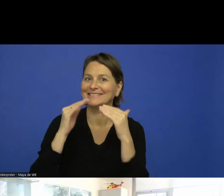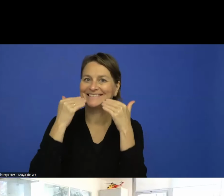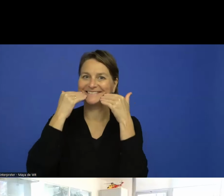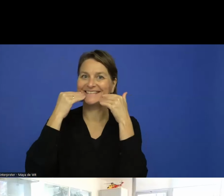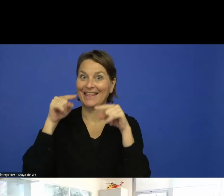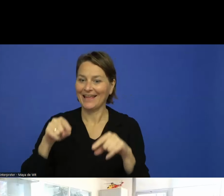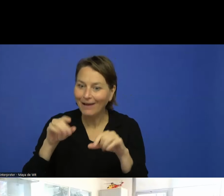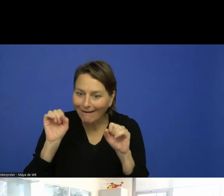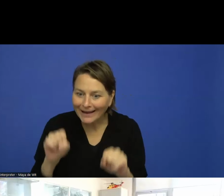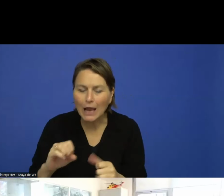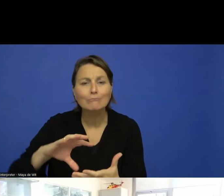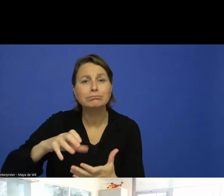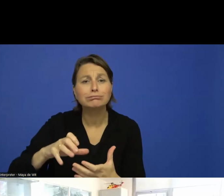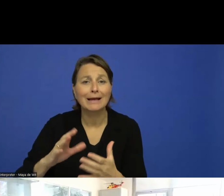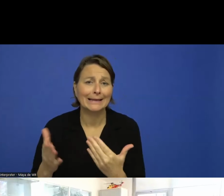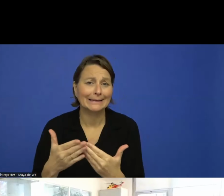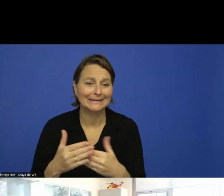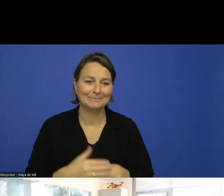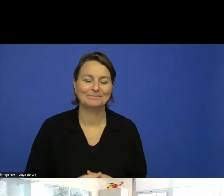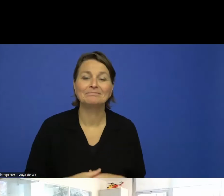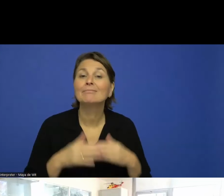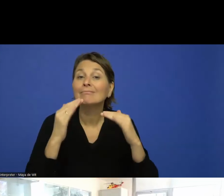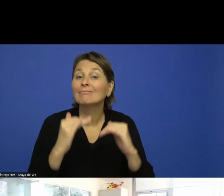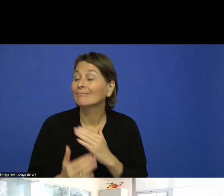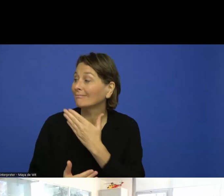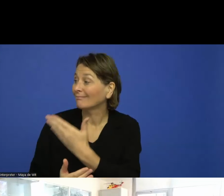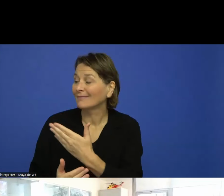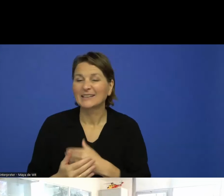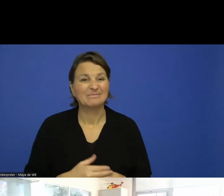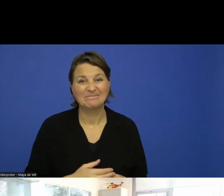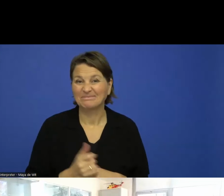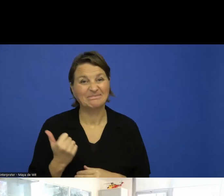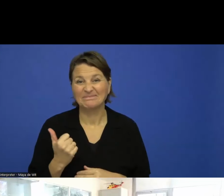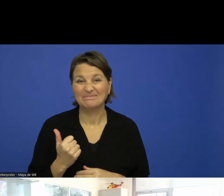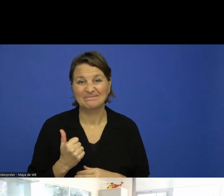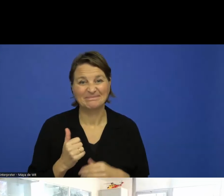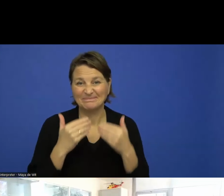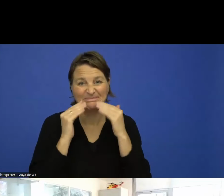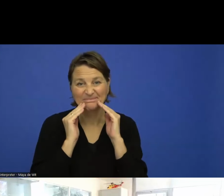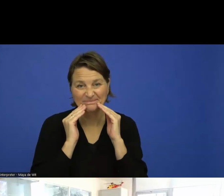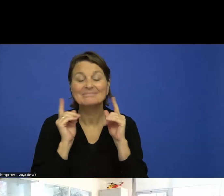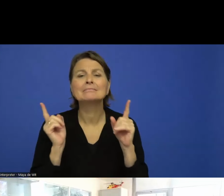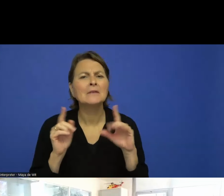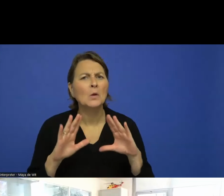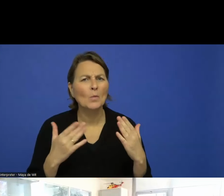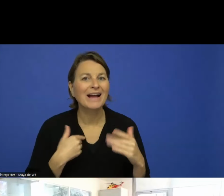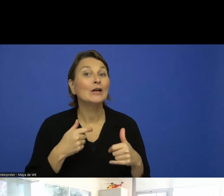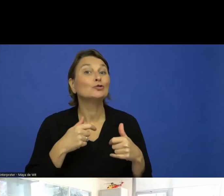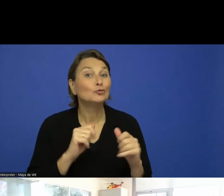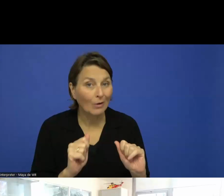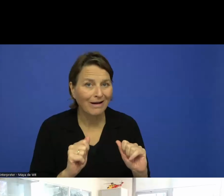that. And then there are things I find less of a delight. This is an attempt to make a